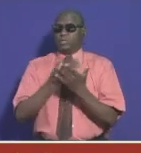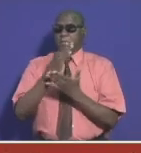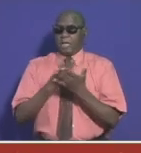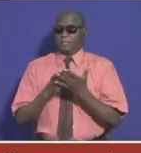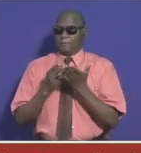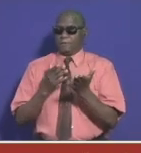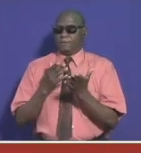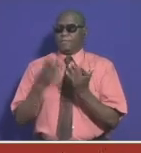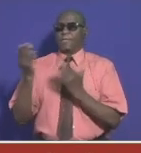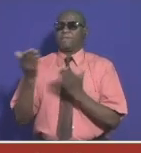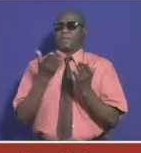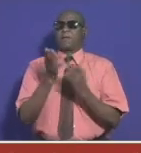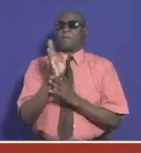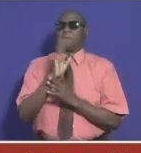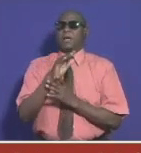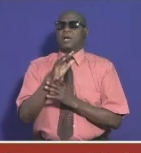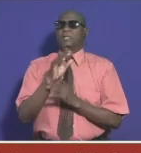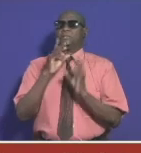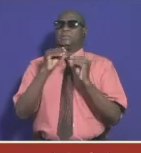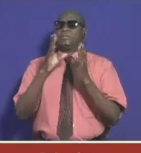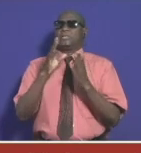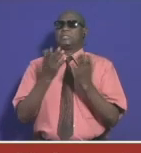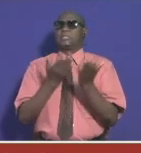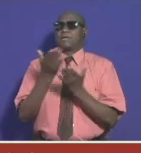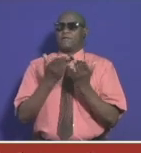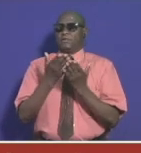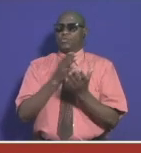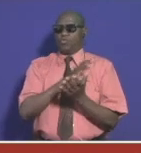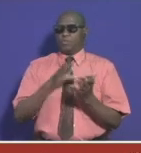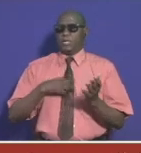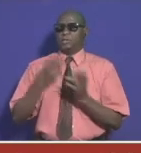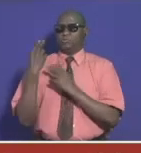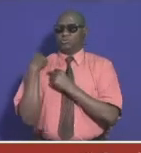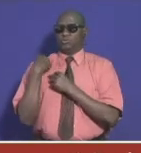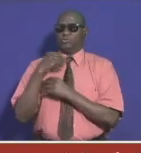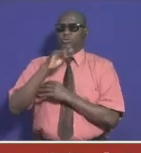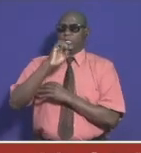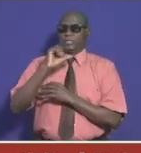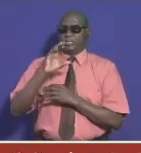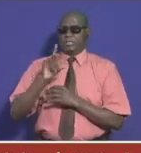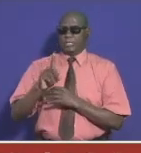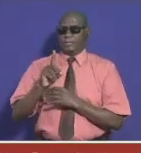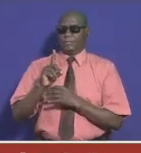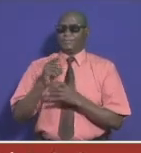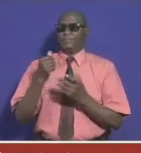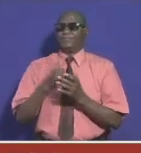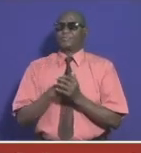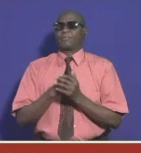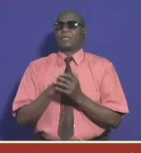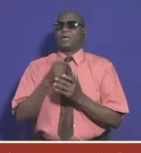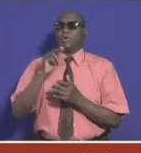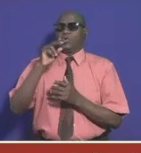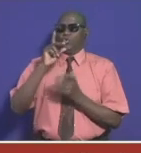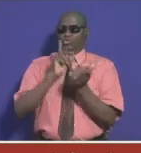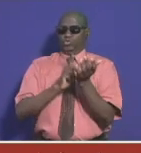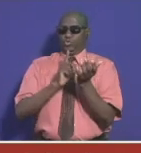is bringing back Teacher Service Commission to be in charge of ECDs. On her part, TSC CEO Dr. Nancy